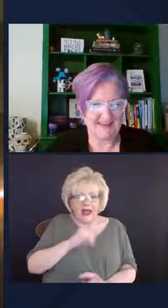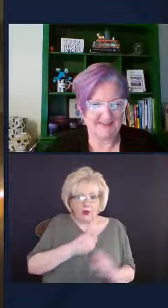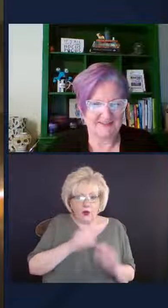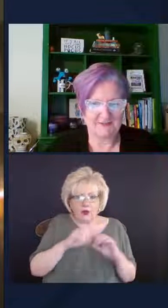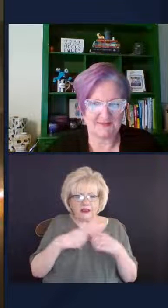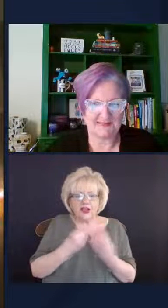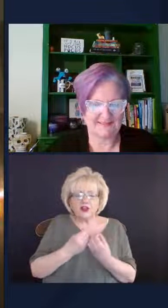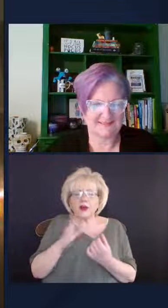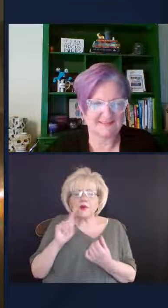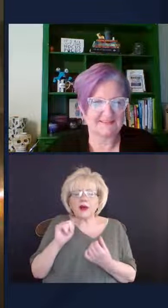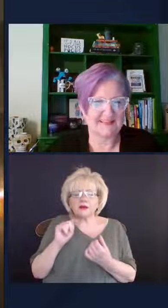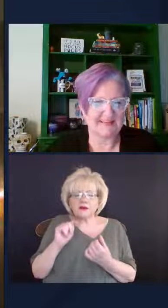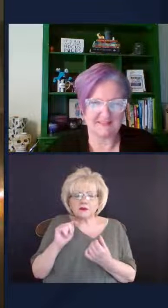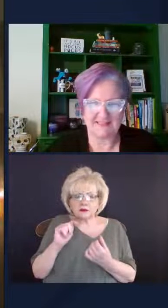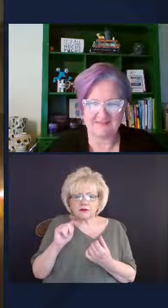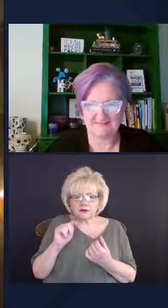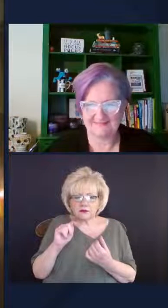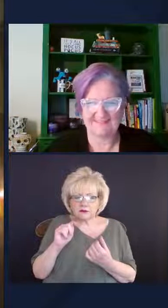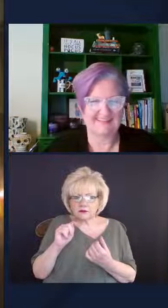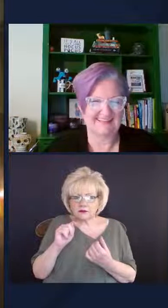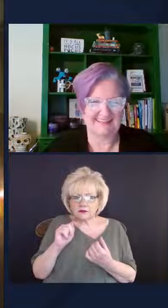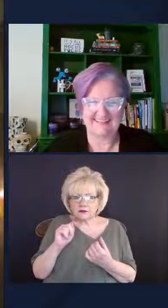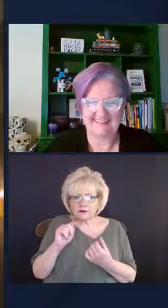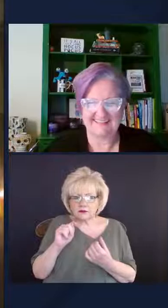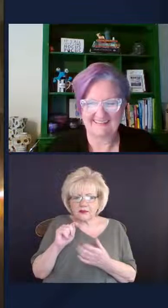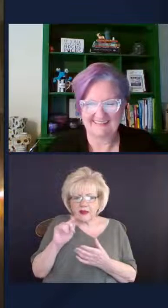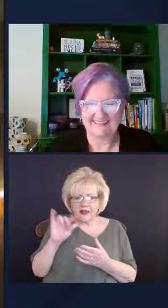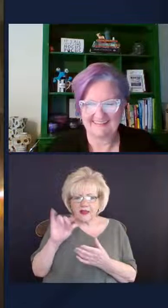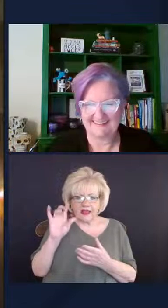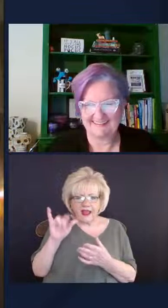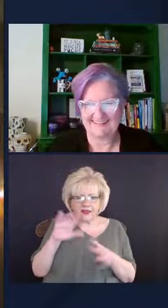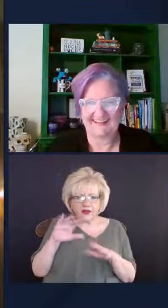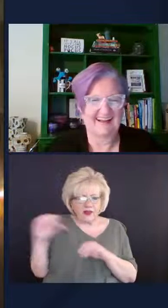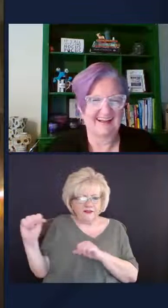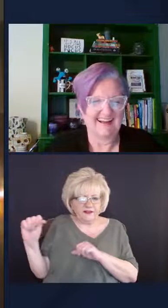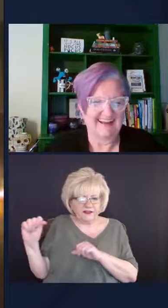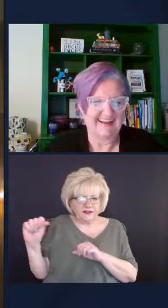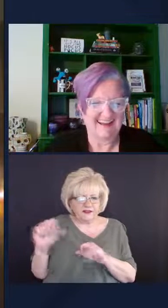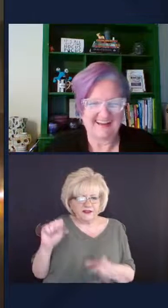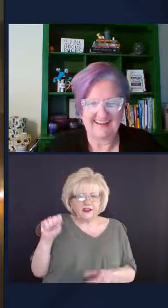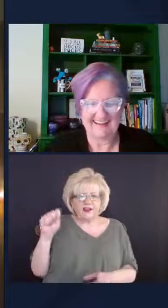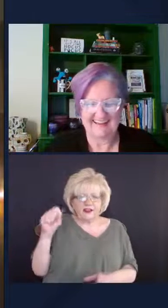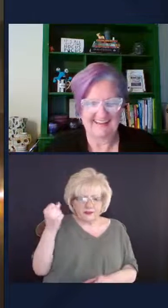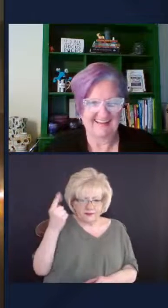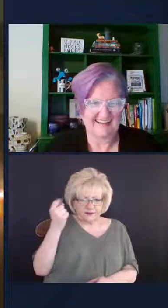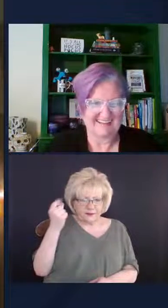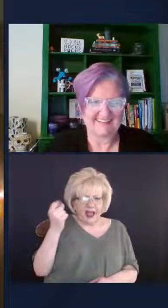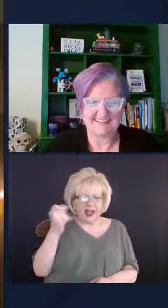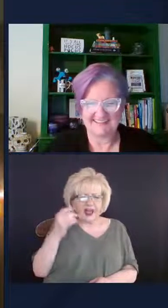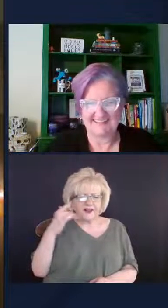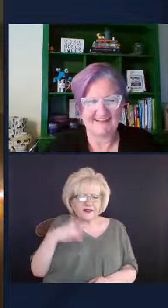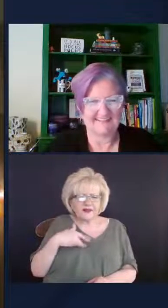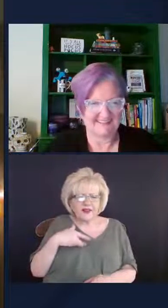that they Yeah. had to leave. No, like, wait, no, no, I figured it was somebody else.